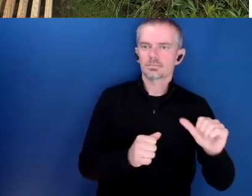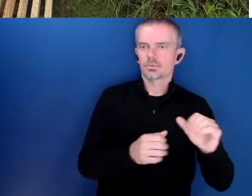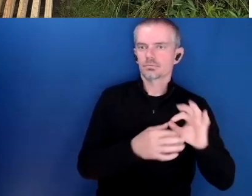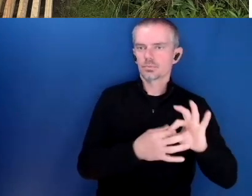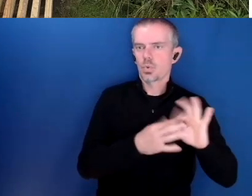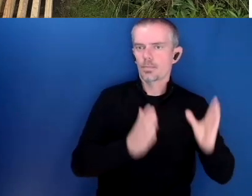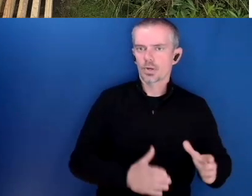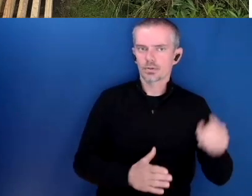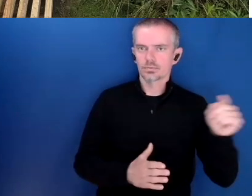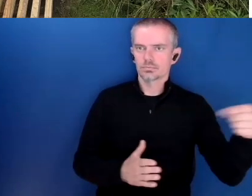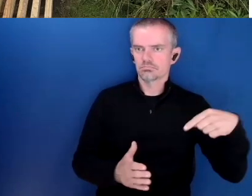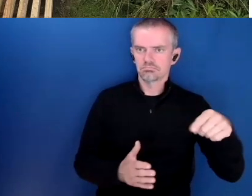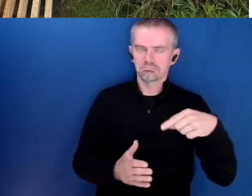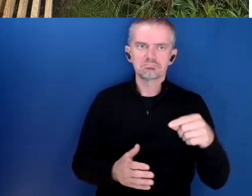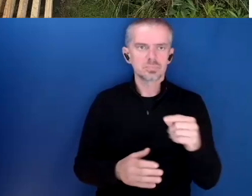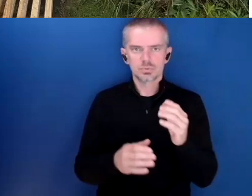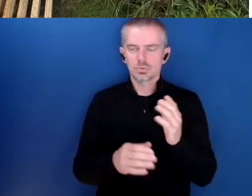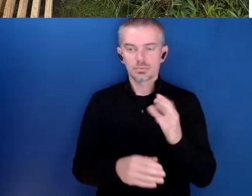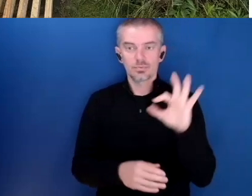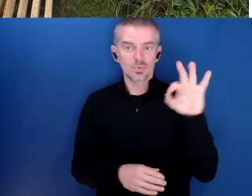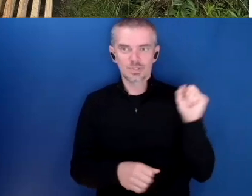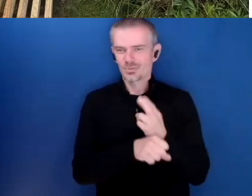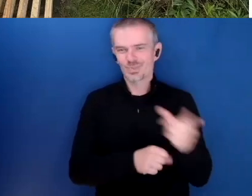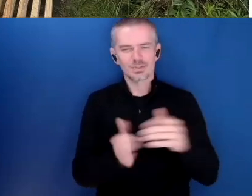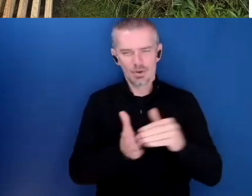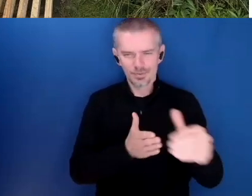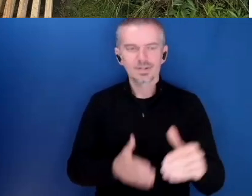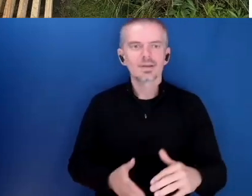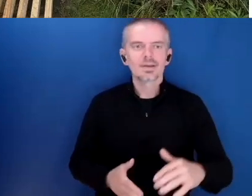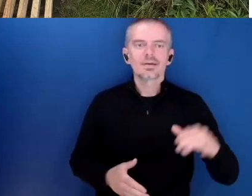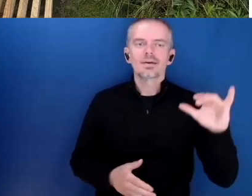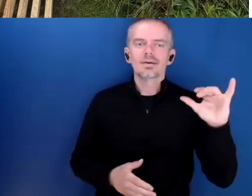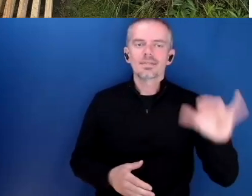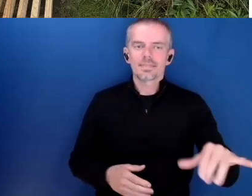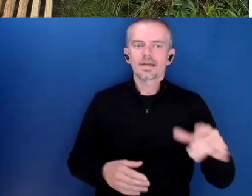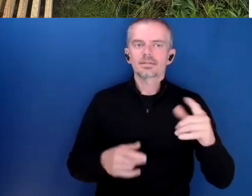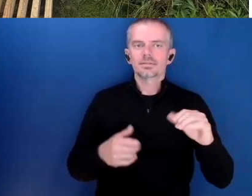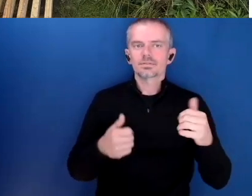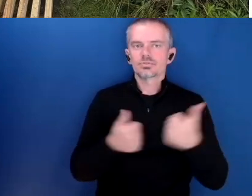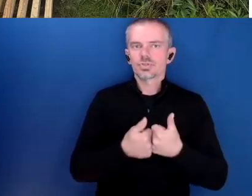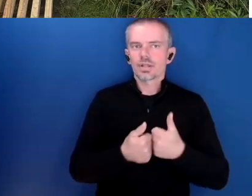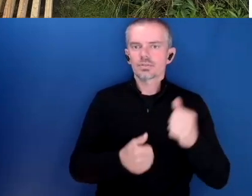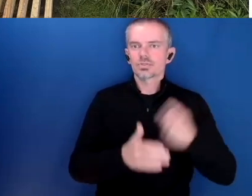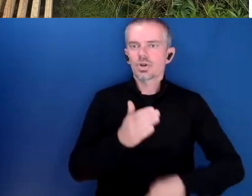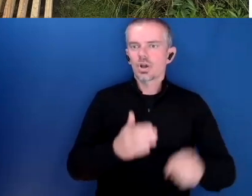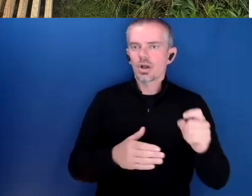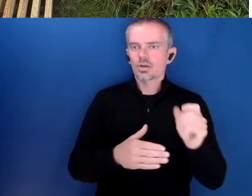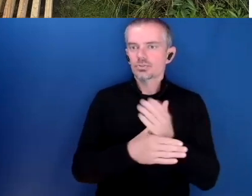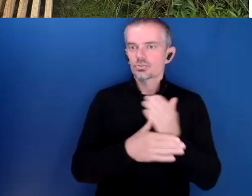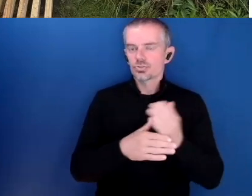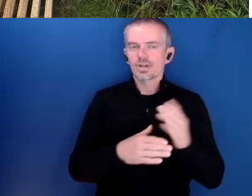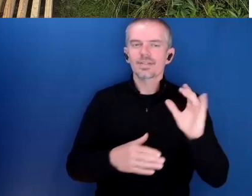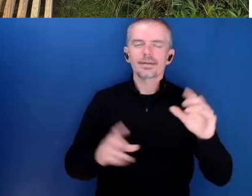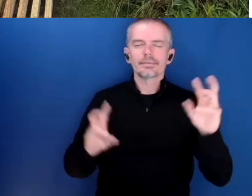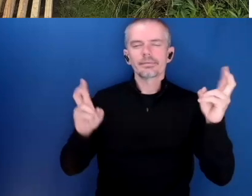a pretty common go-to tool for the Forest Service, and they refer to the challenge cost share agreements as the Swiss